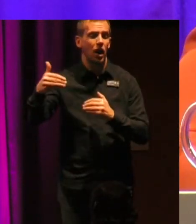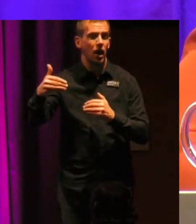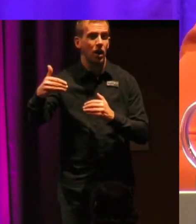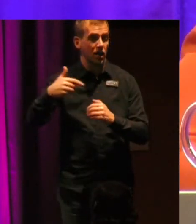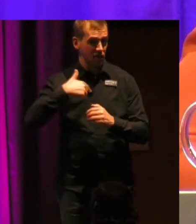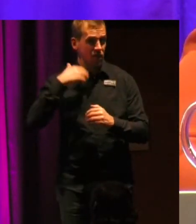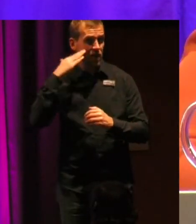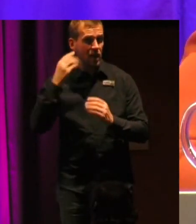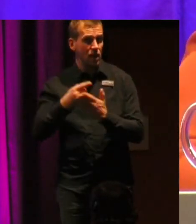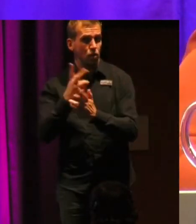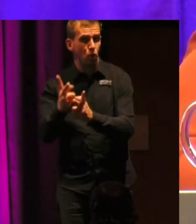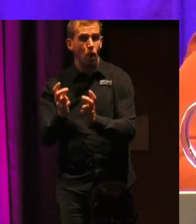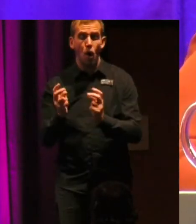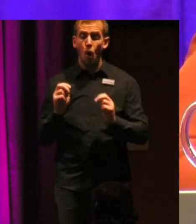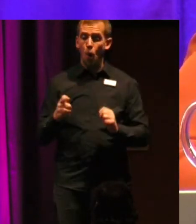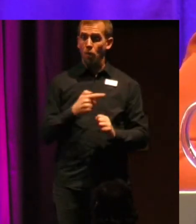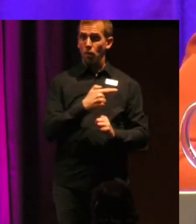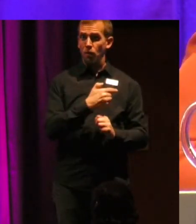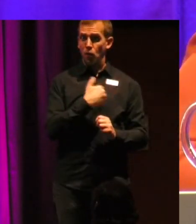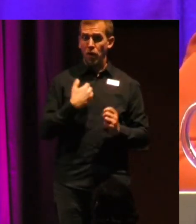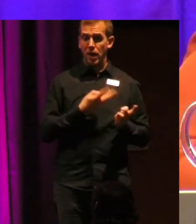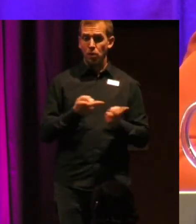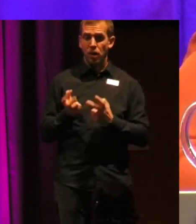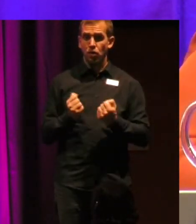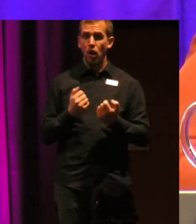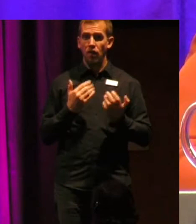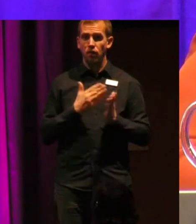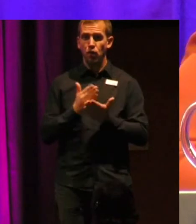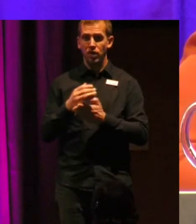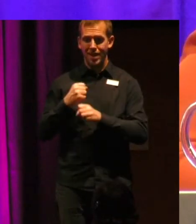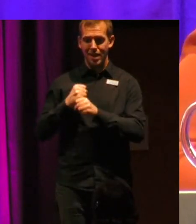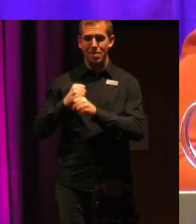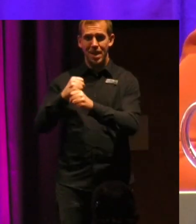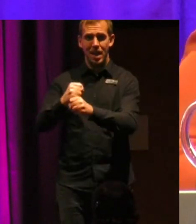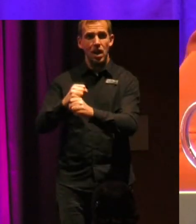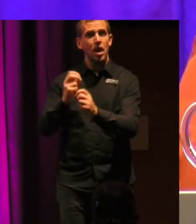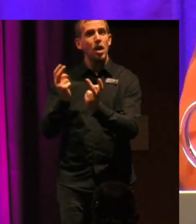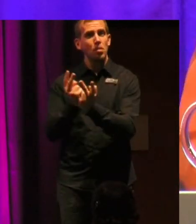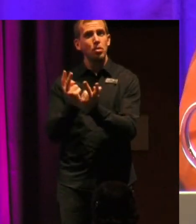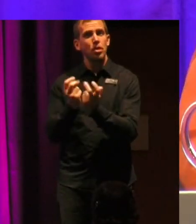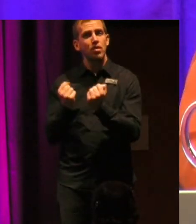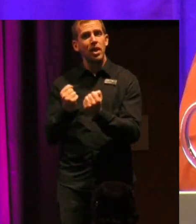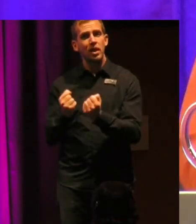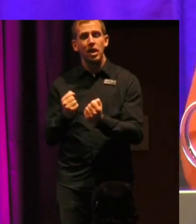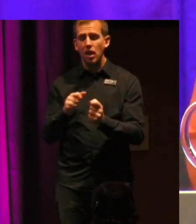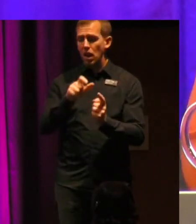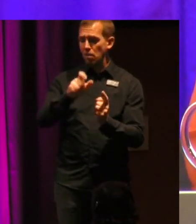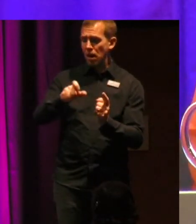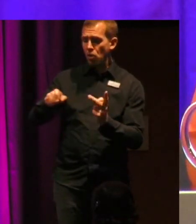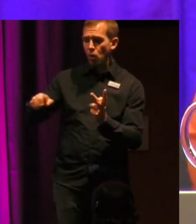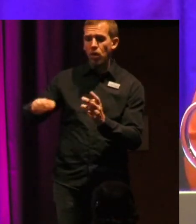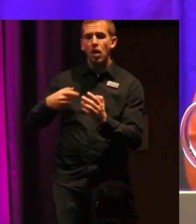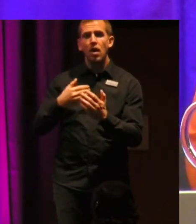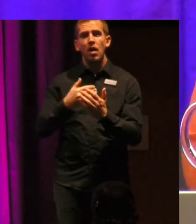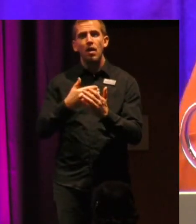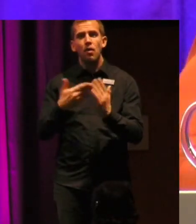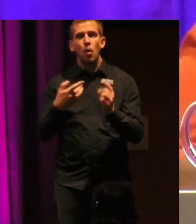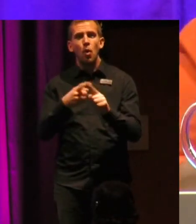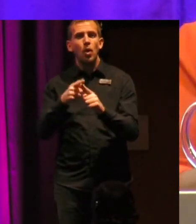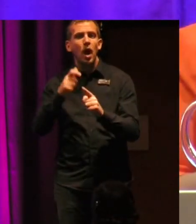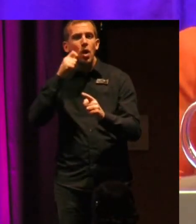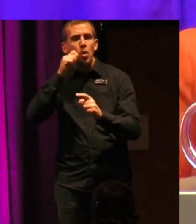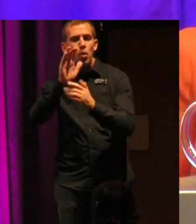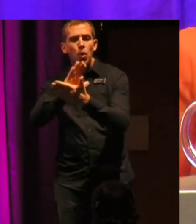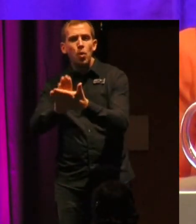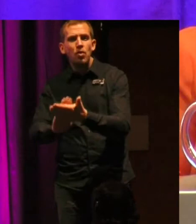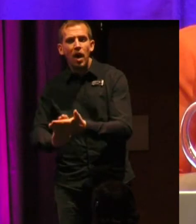our democracy to stay strong, we're going to have to be able to have people that can be doctors and lawyers and nurses. They're going to have to